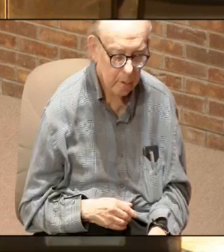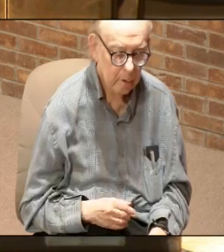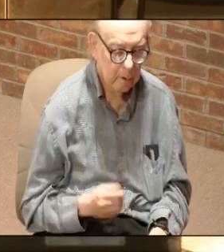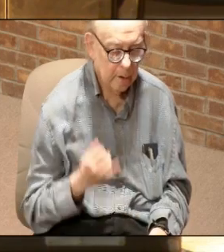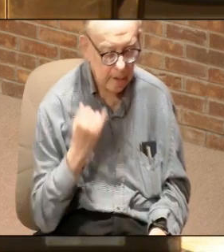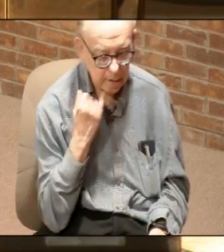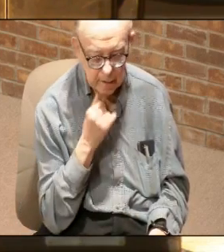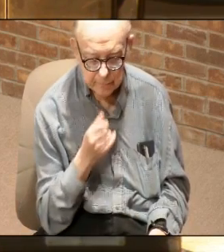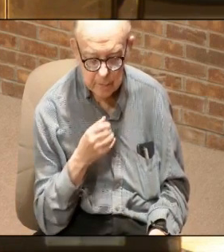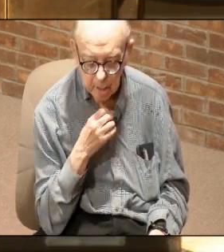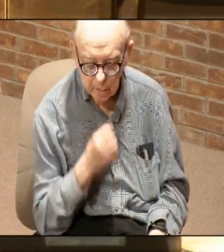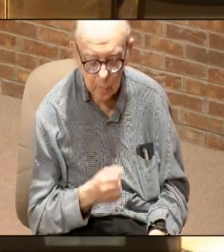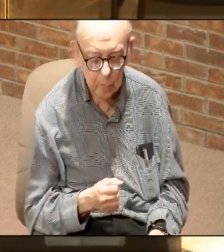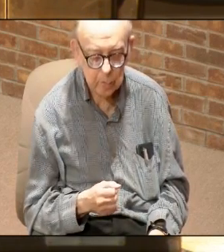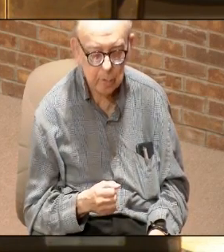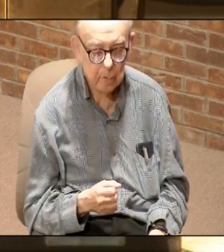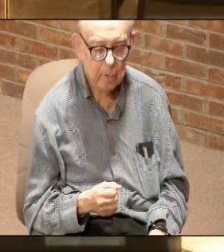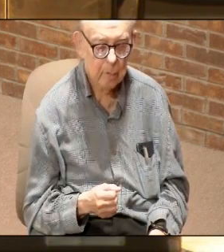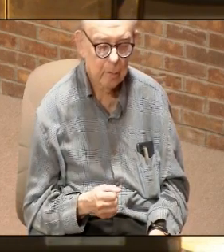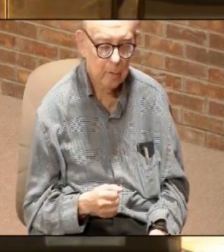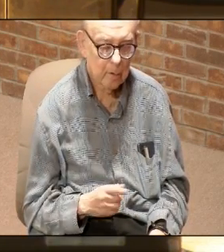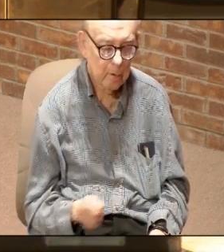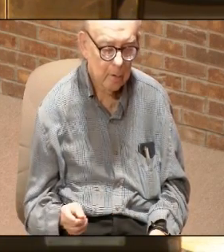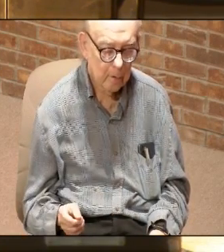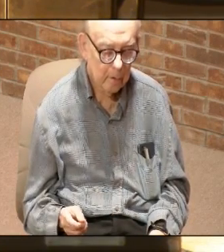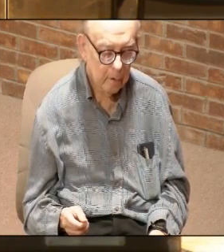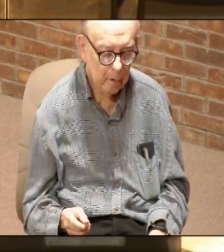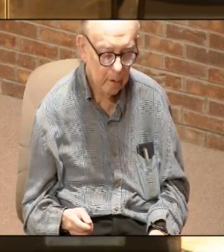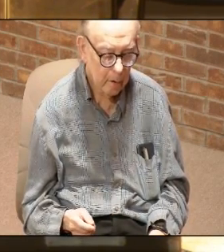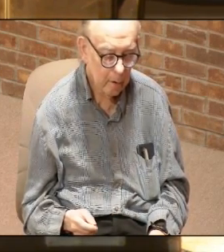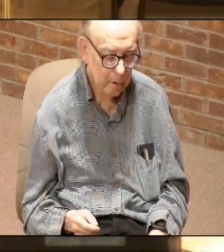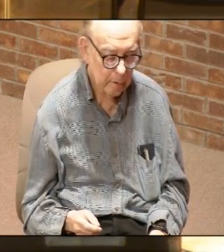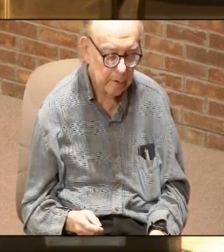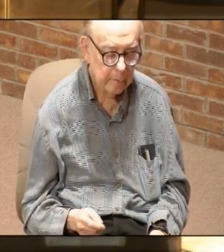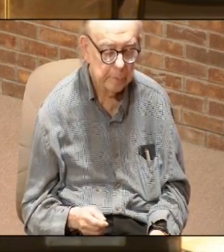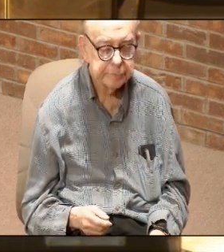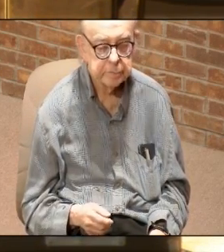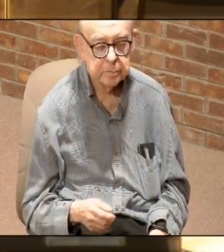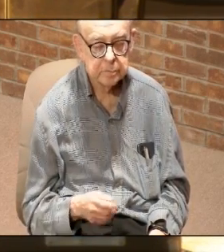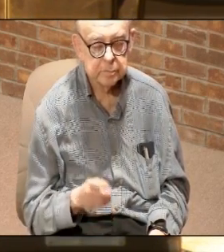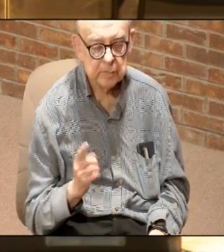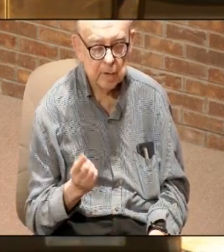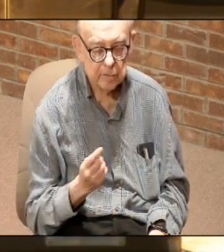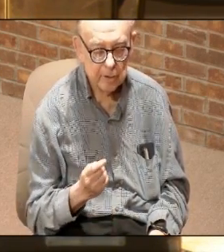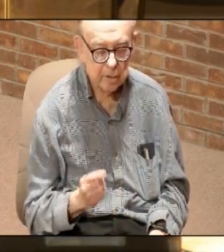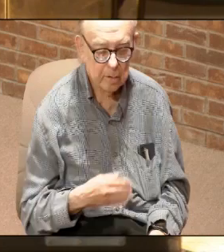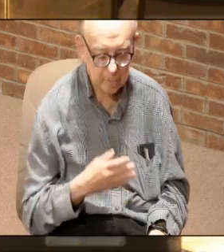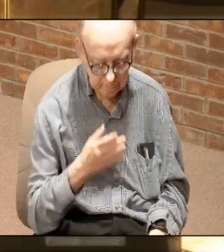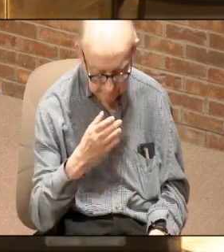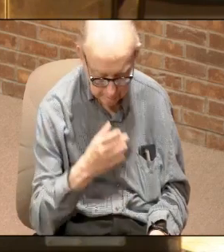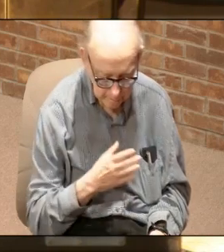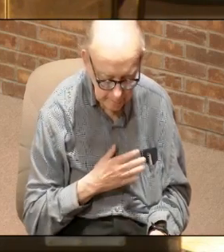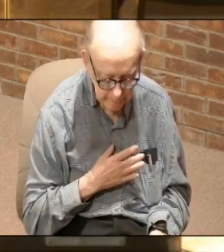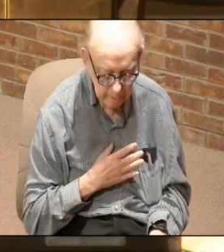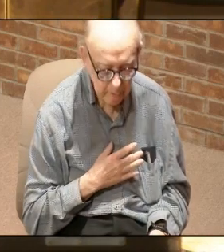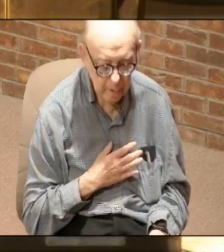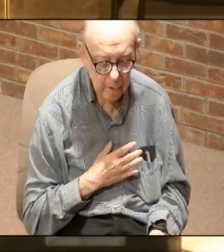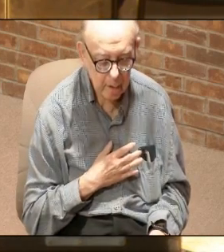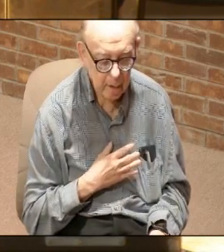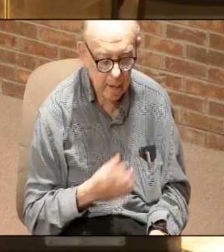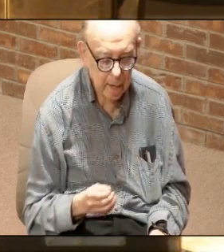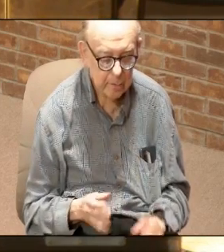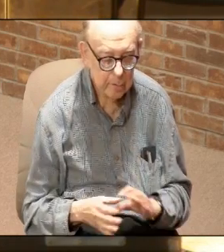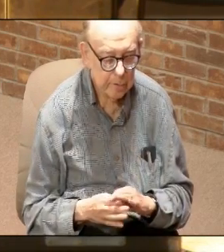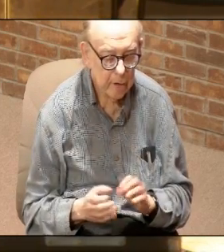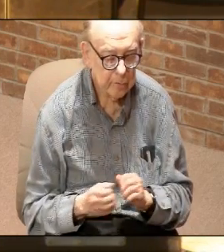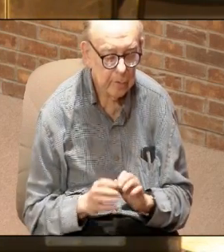if they weren't old, they were single young men who had no attachment to any